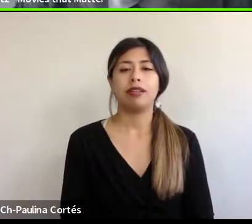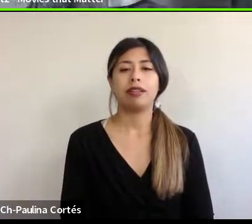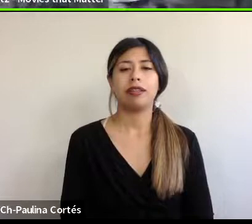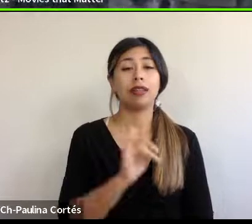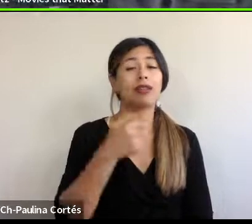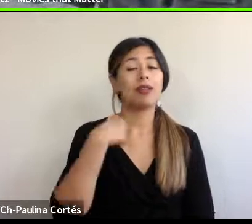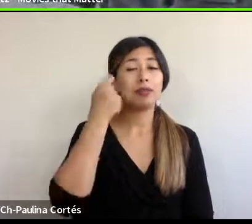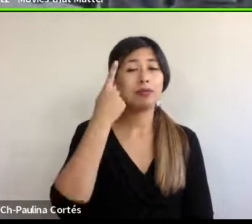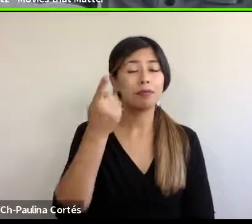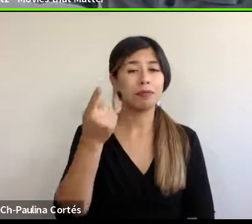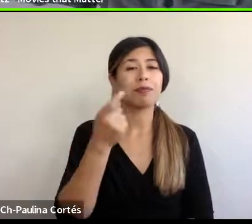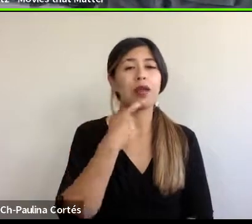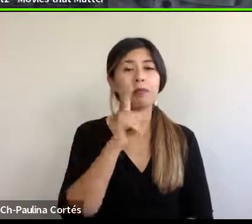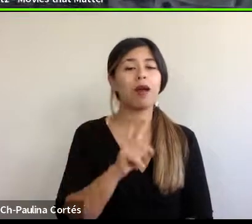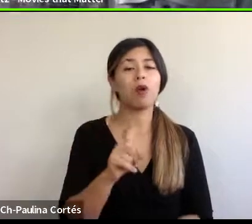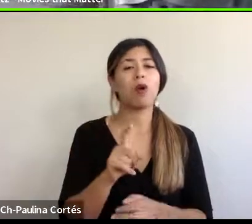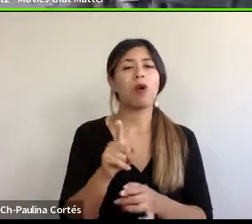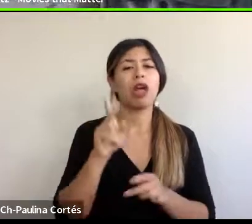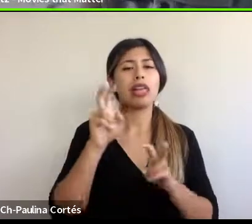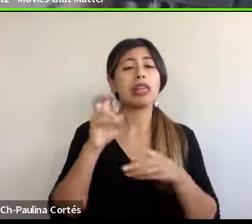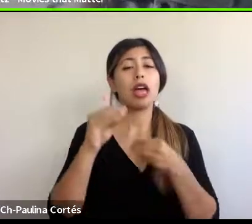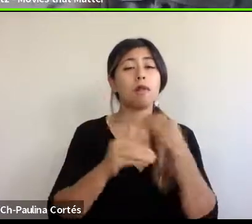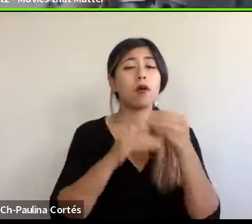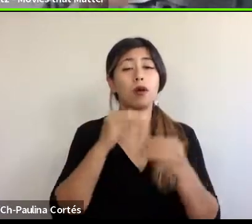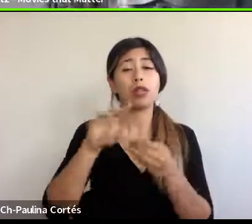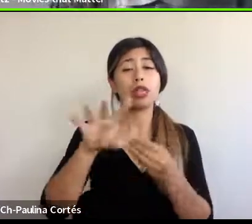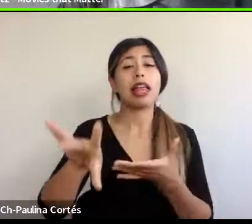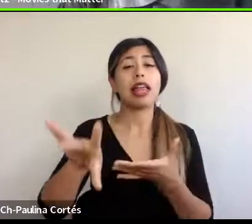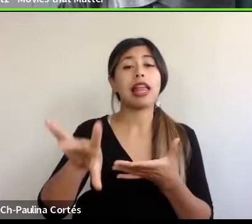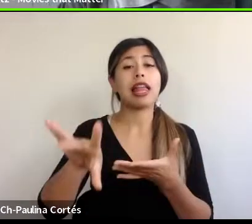place, right? Cool. So